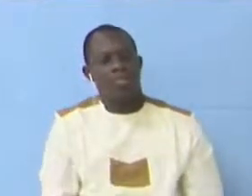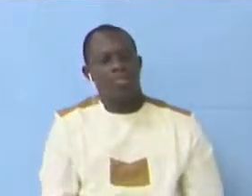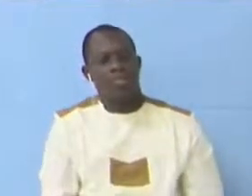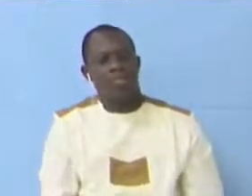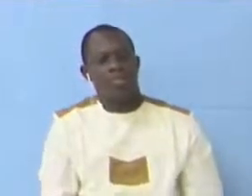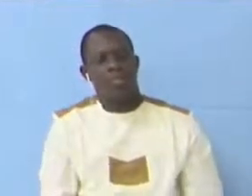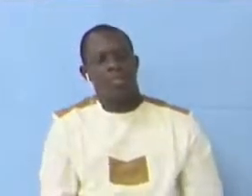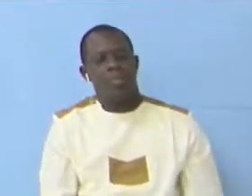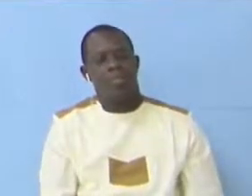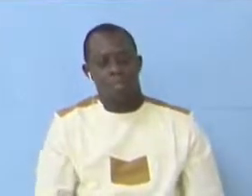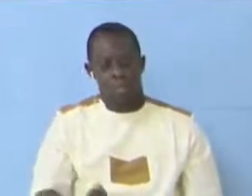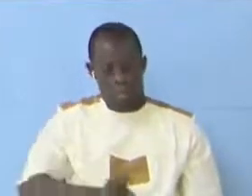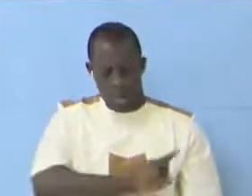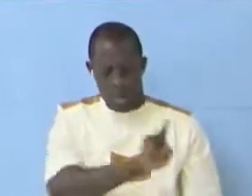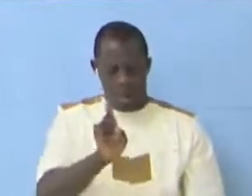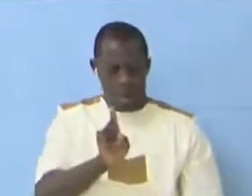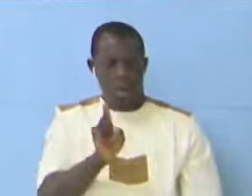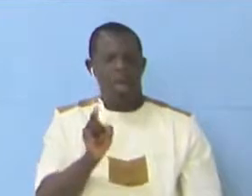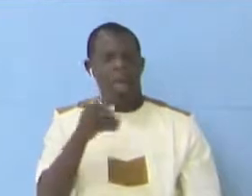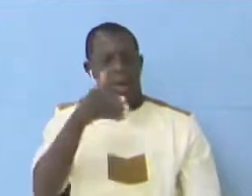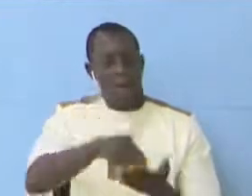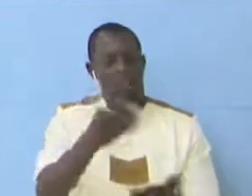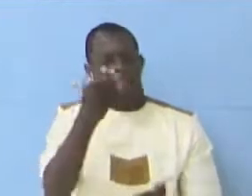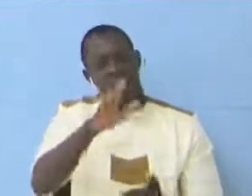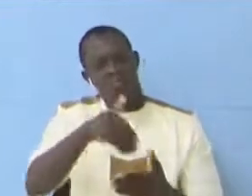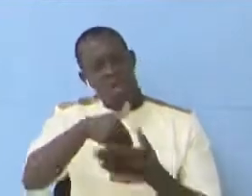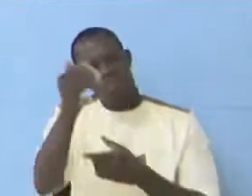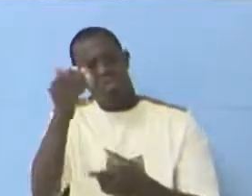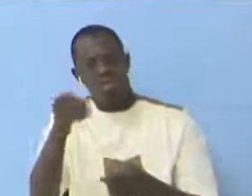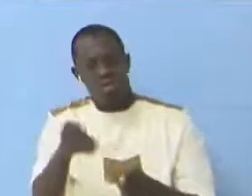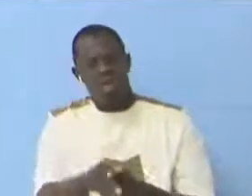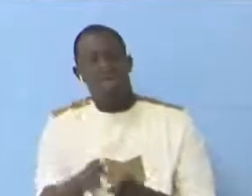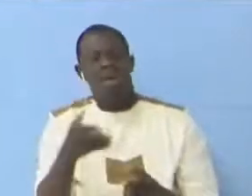Well, they came from outside and came into the marine.